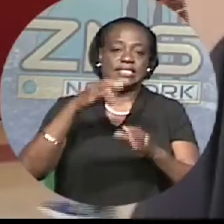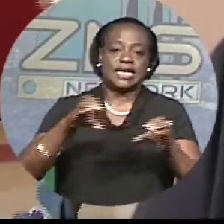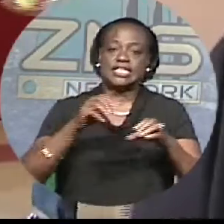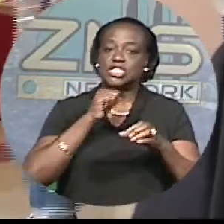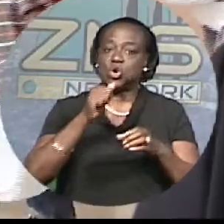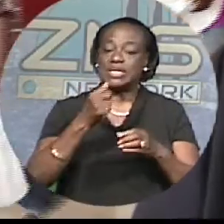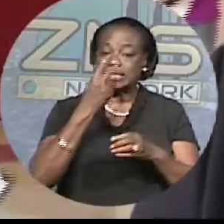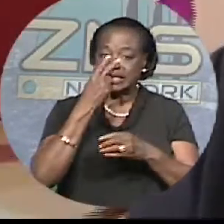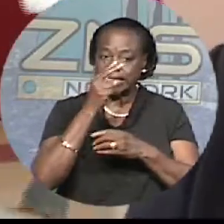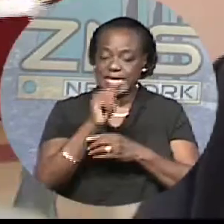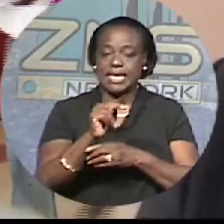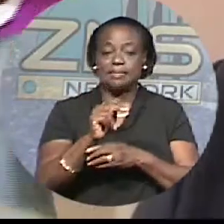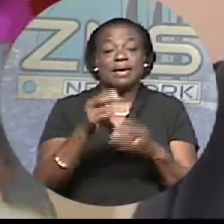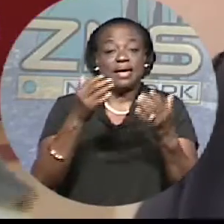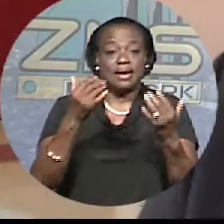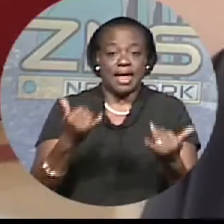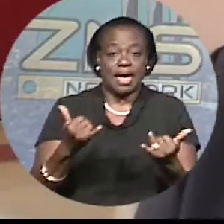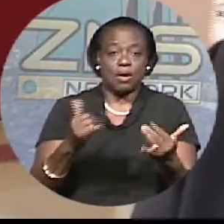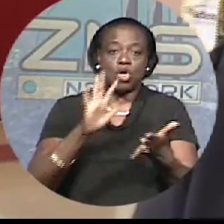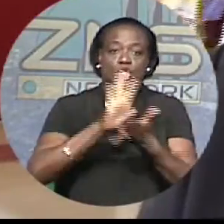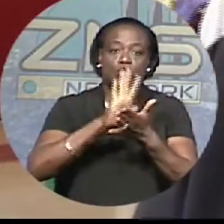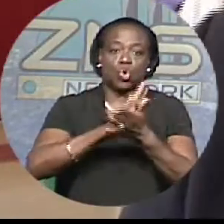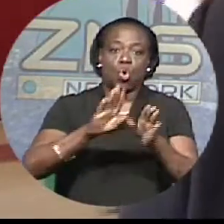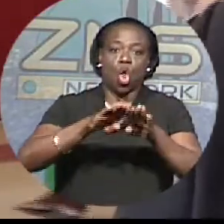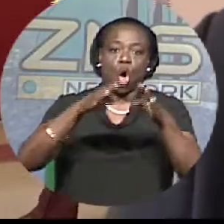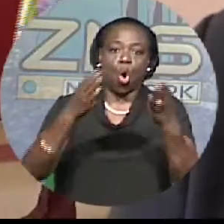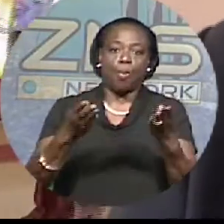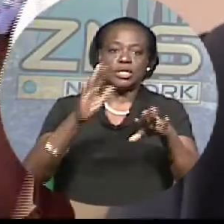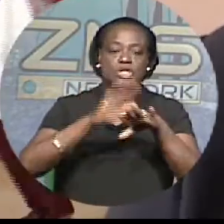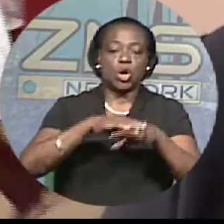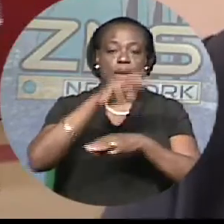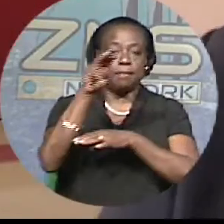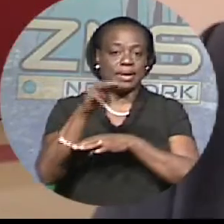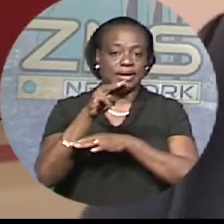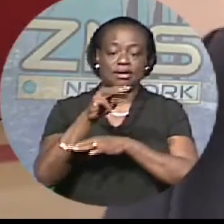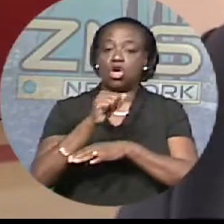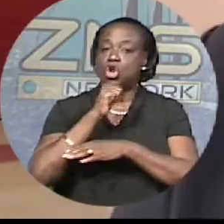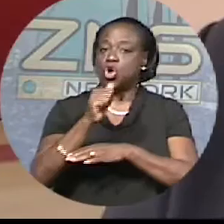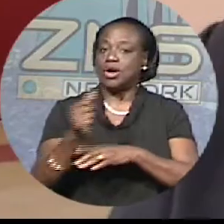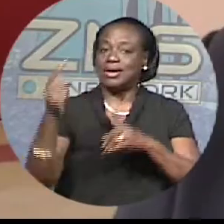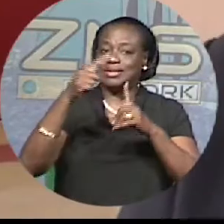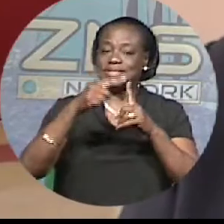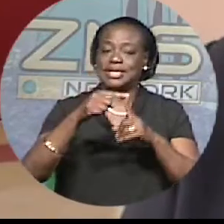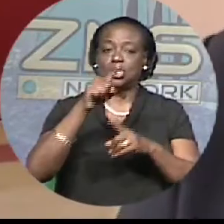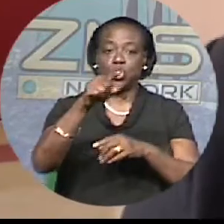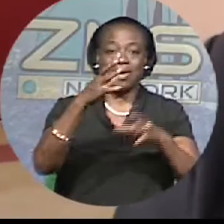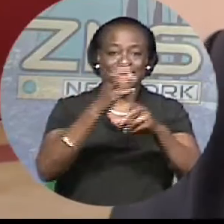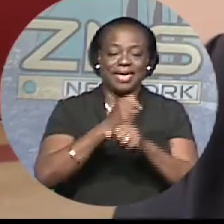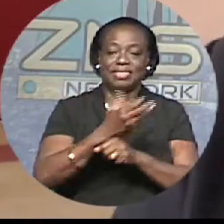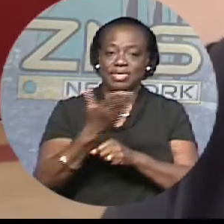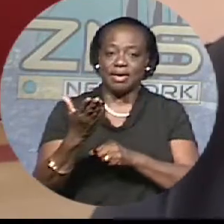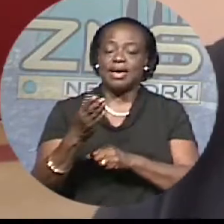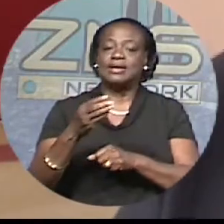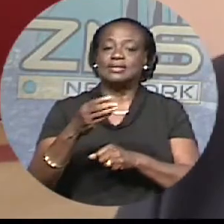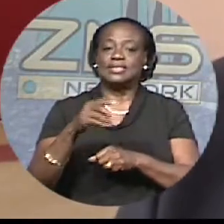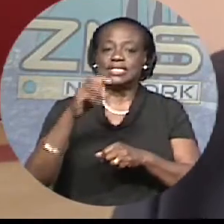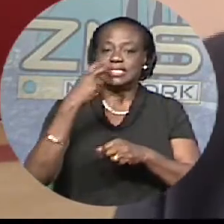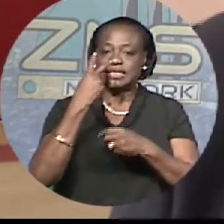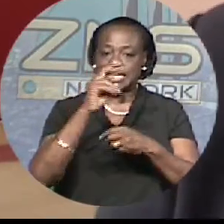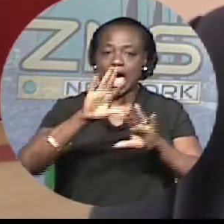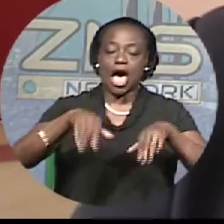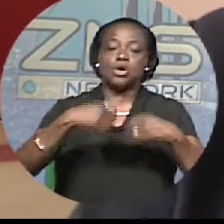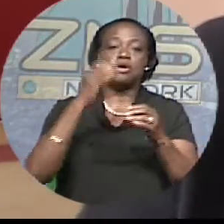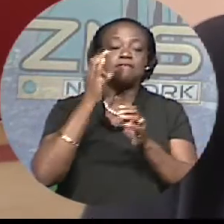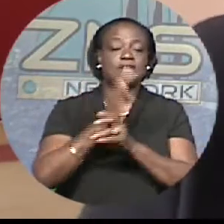now, and like I said, school opens on Monday, so not until you physically get there to see how well you're